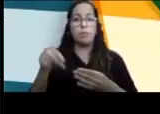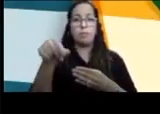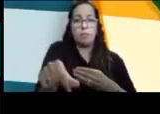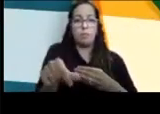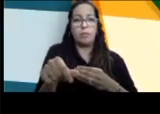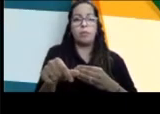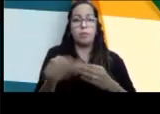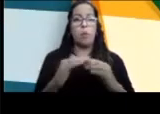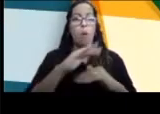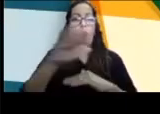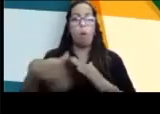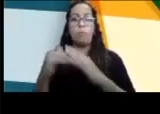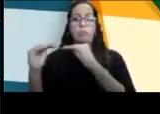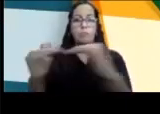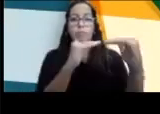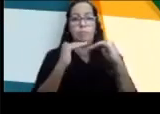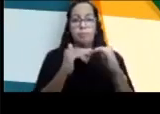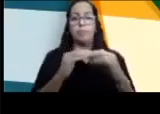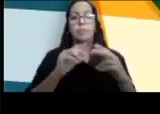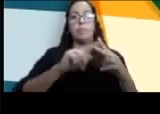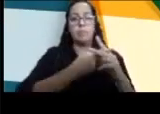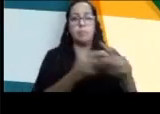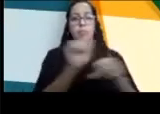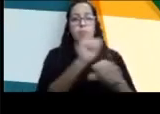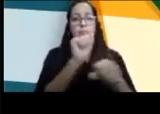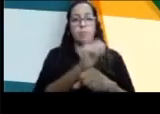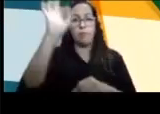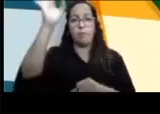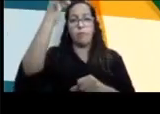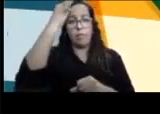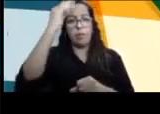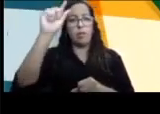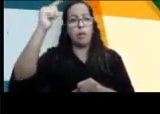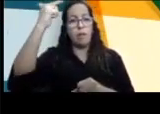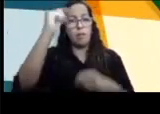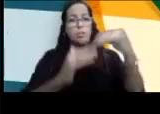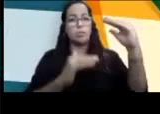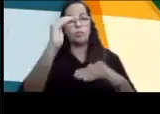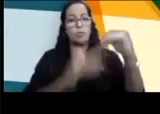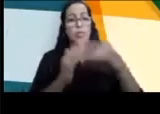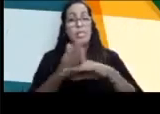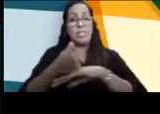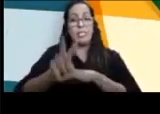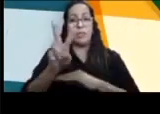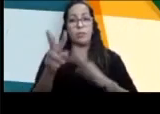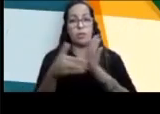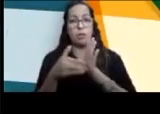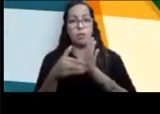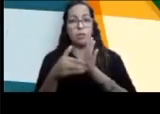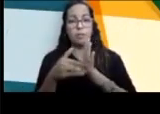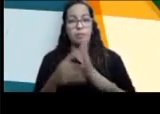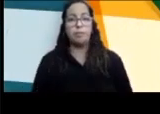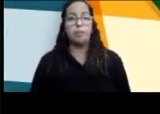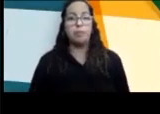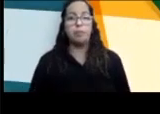to all laborers and mechanics on federal government construction contracts in excess of $2,000.